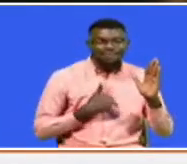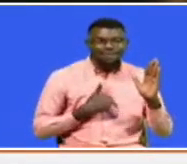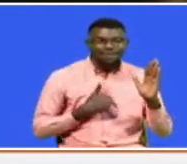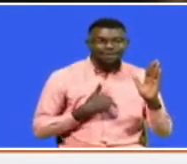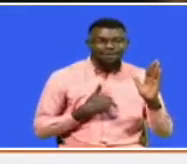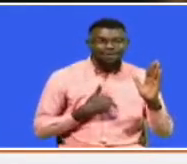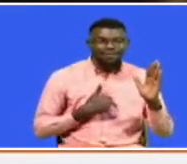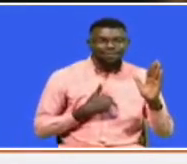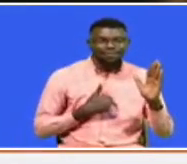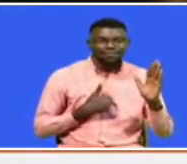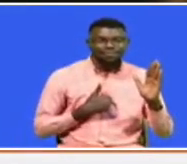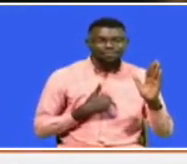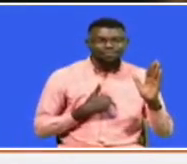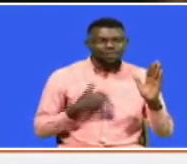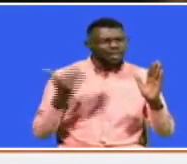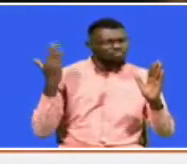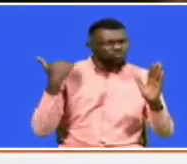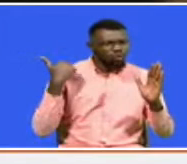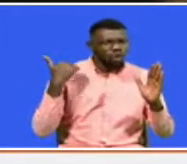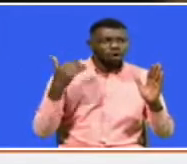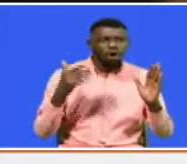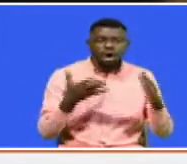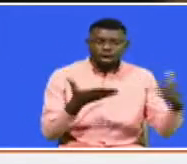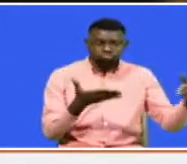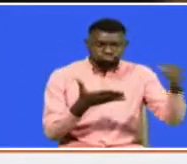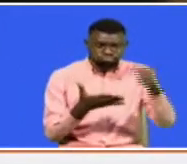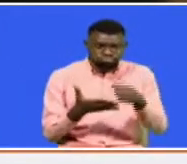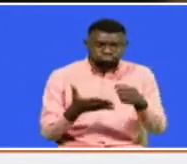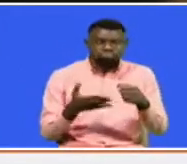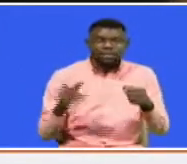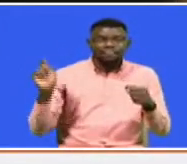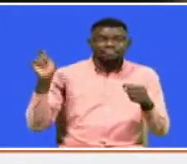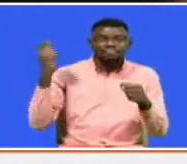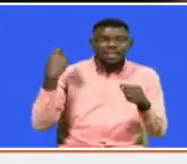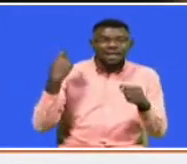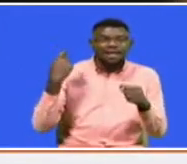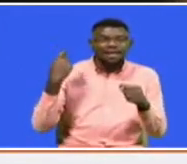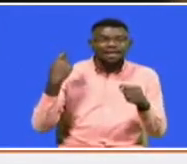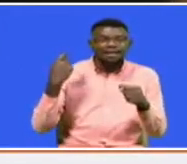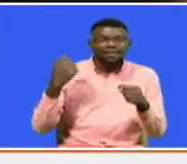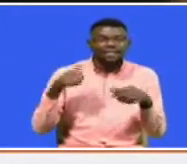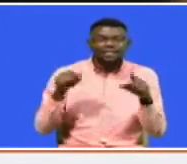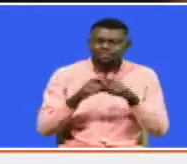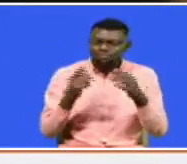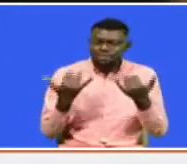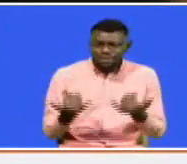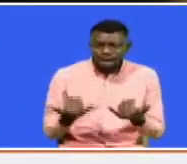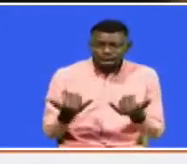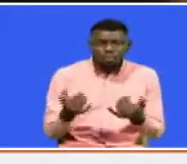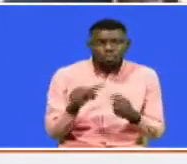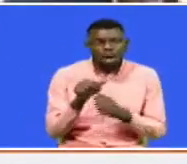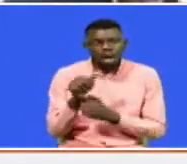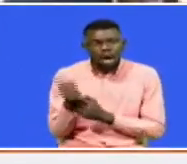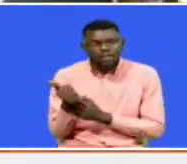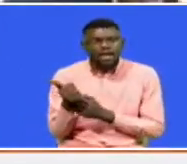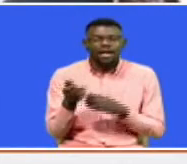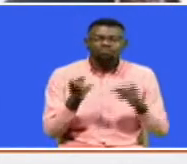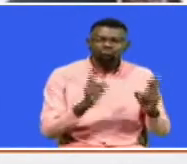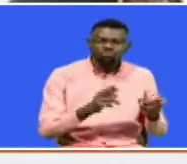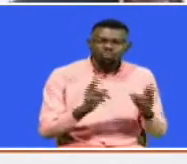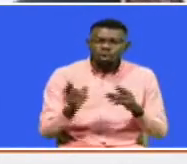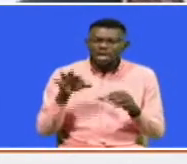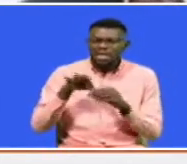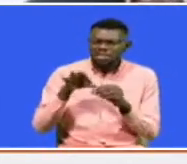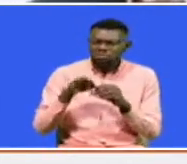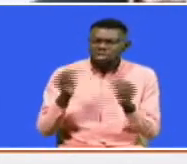the appointments which were done by the president to the executive and the natural other by-elections. With